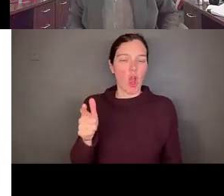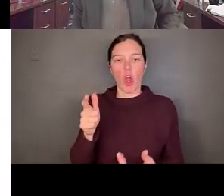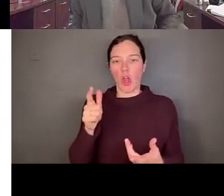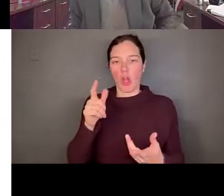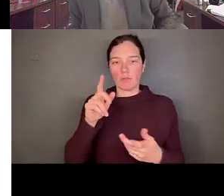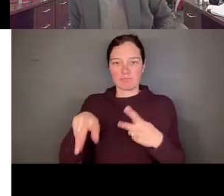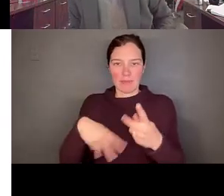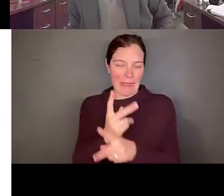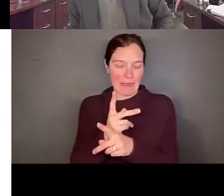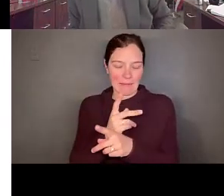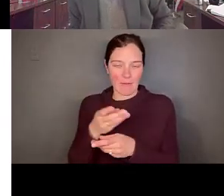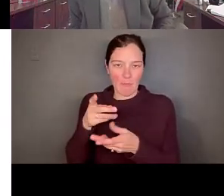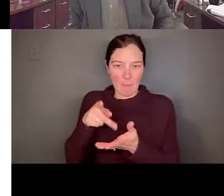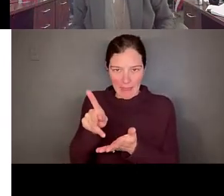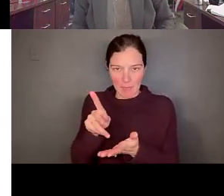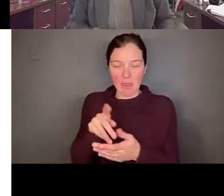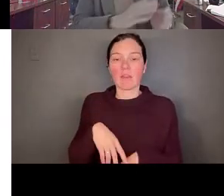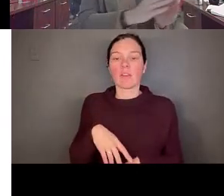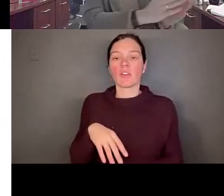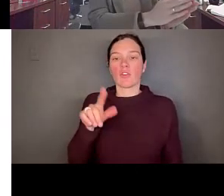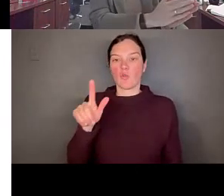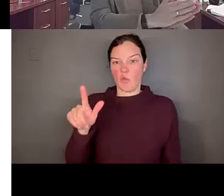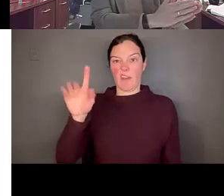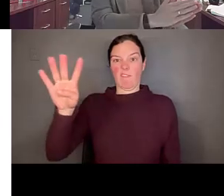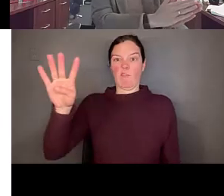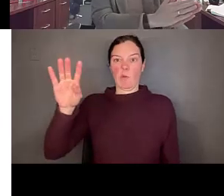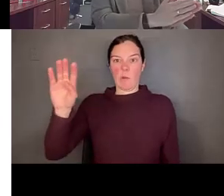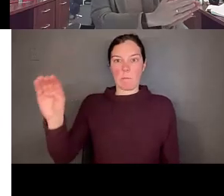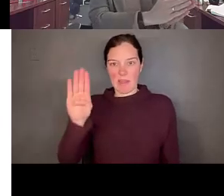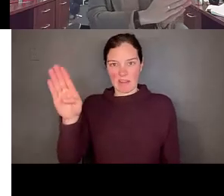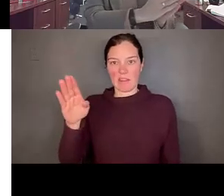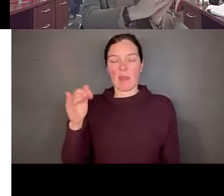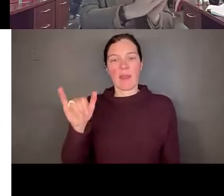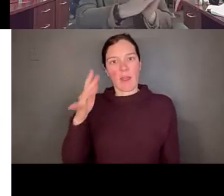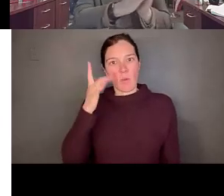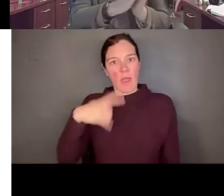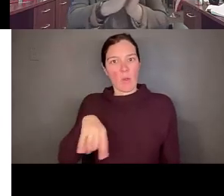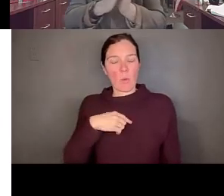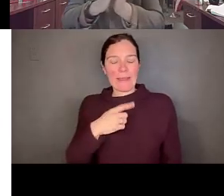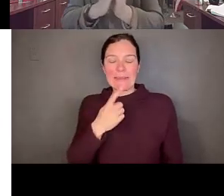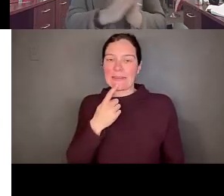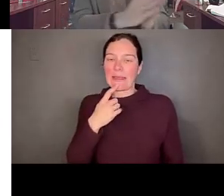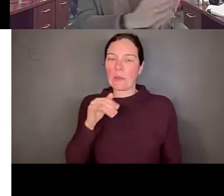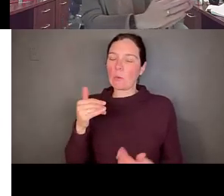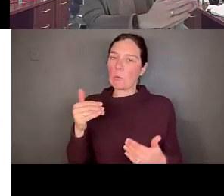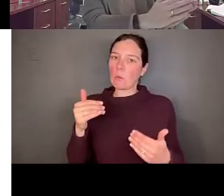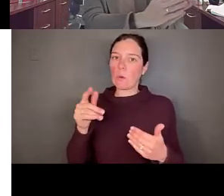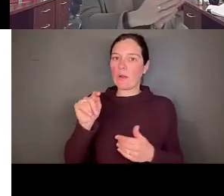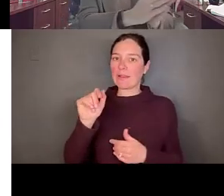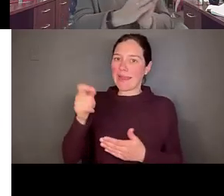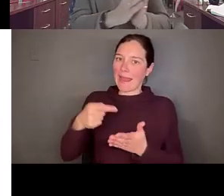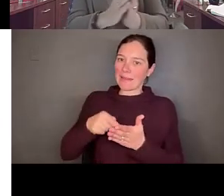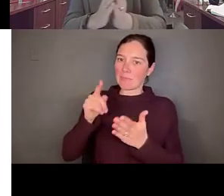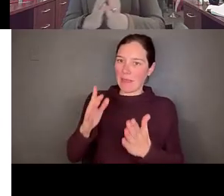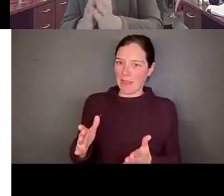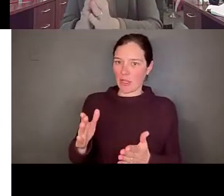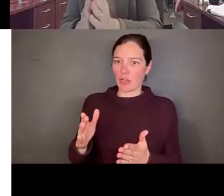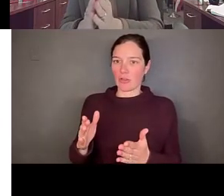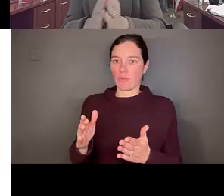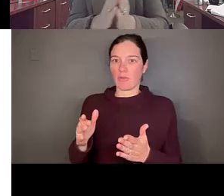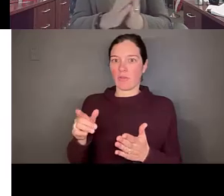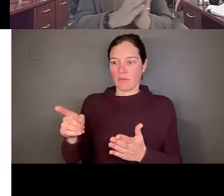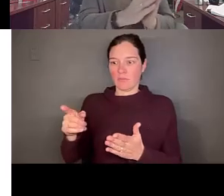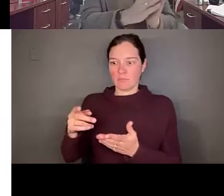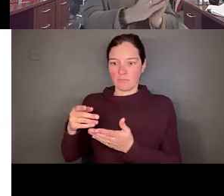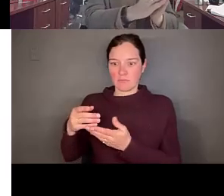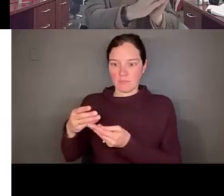commercial, et cetera, to 24 billion. And that's why we say, boy, there's at the other side, our taxpayers, or the other side of paying all